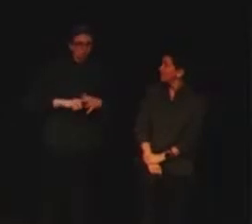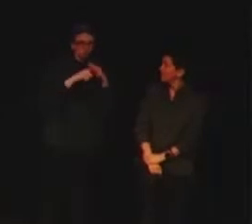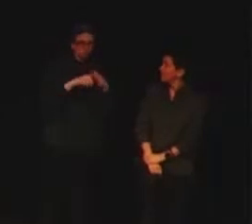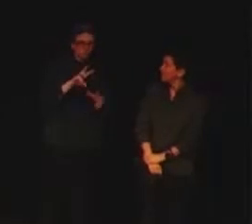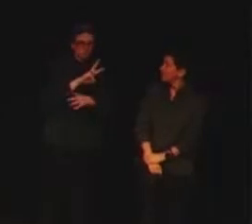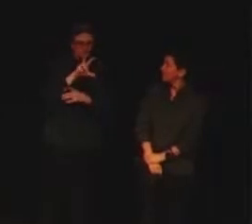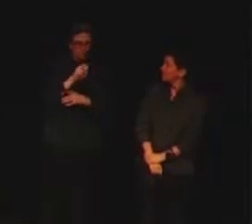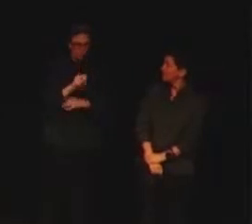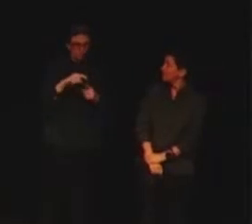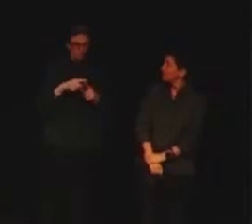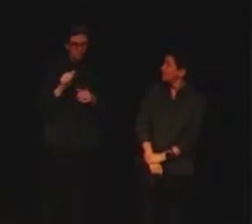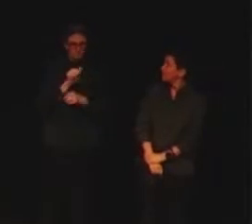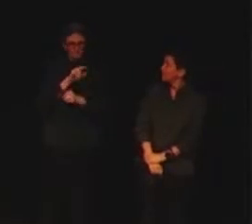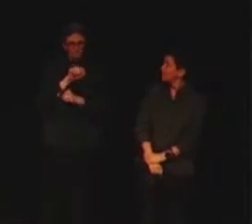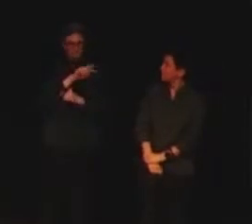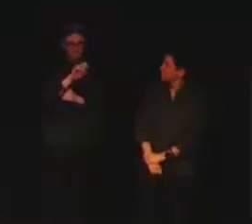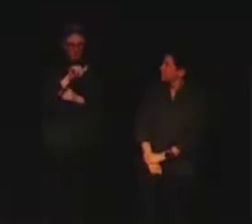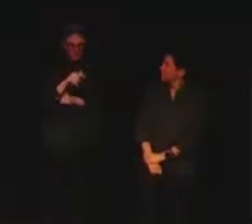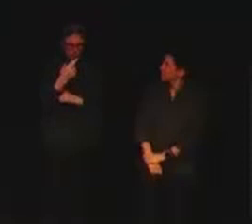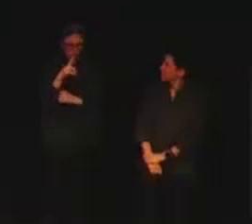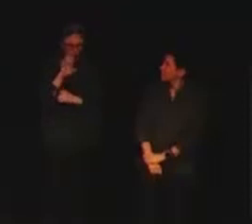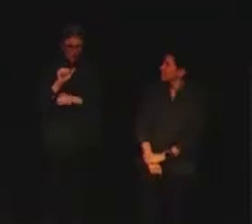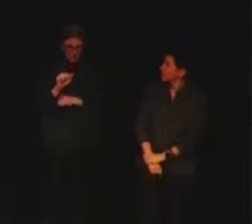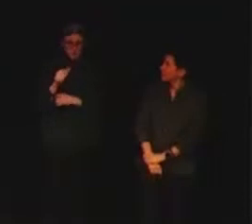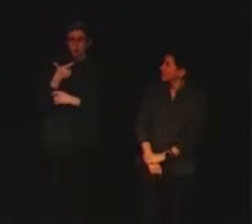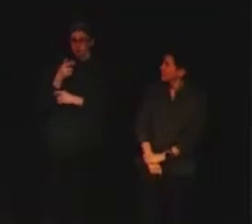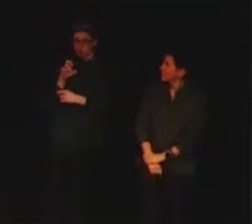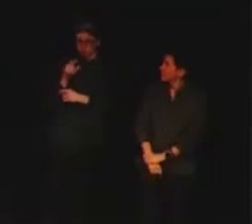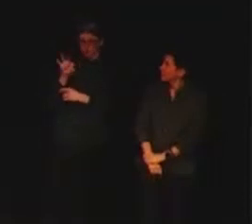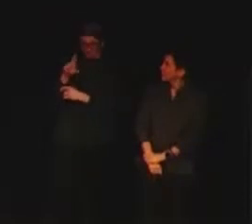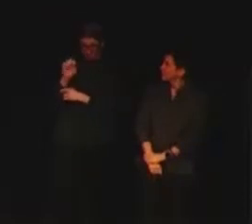Amazing Grace. Don't miss that. Grace Fisher will be here with us.